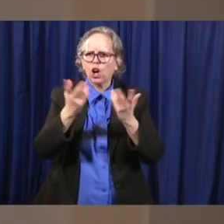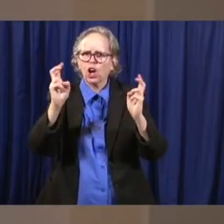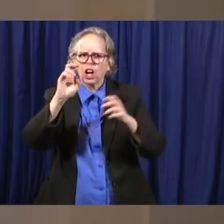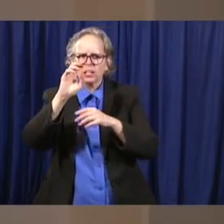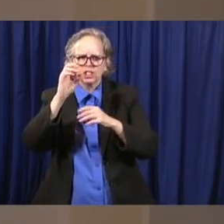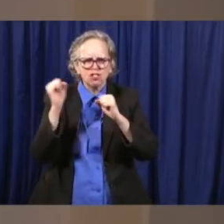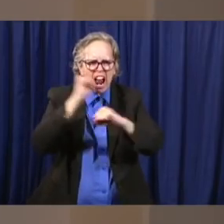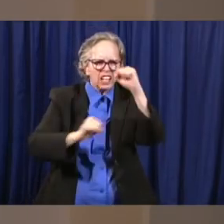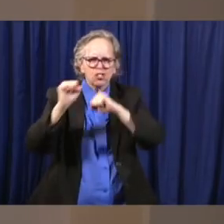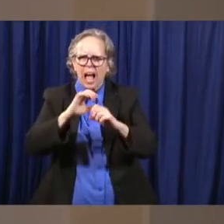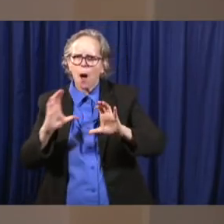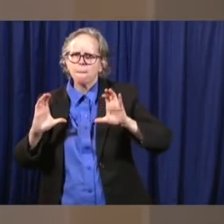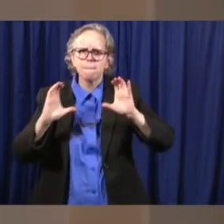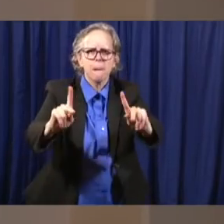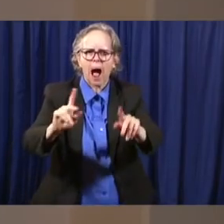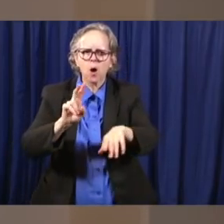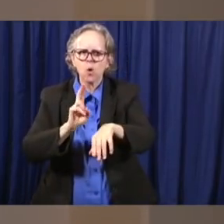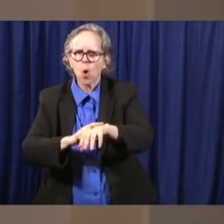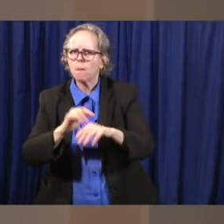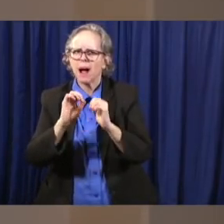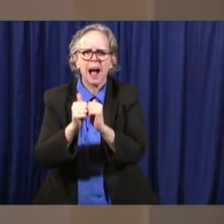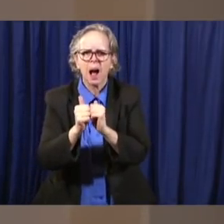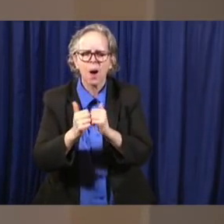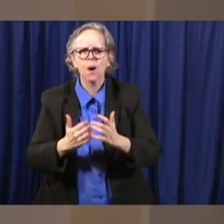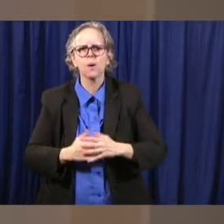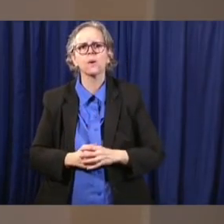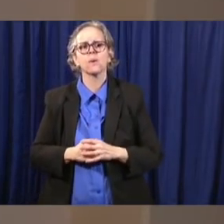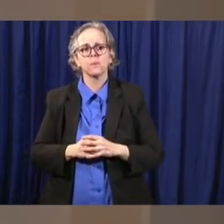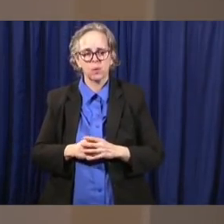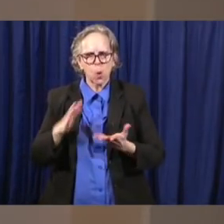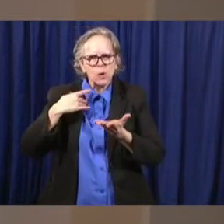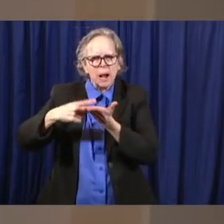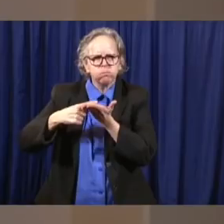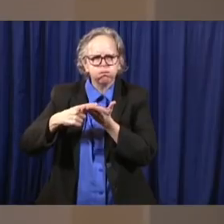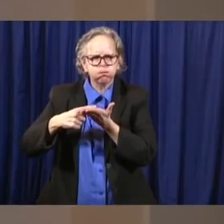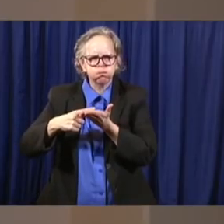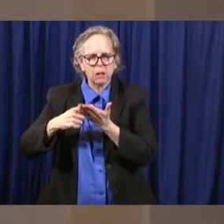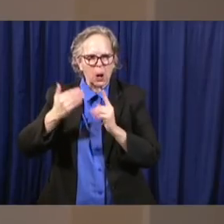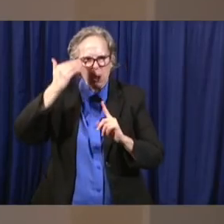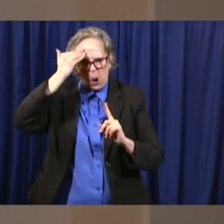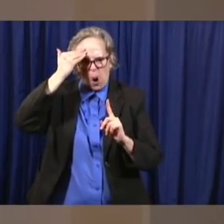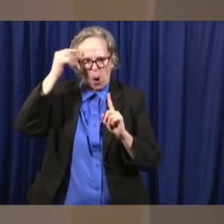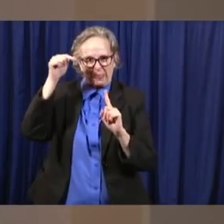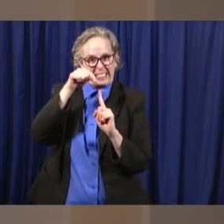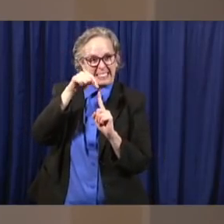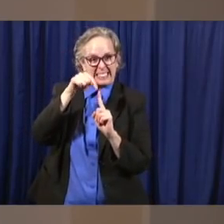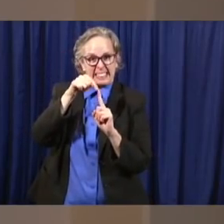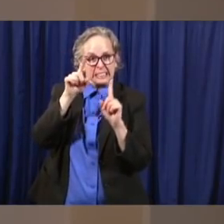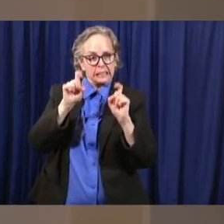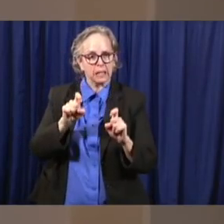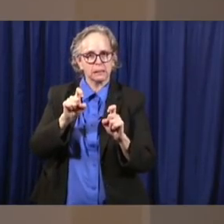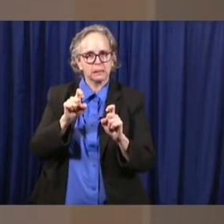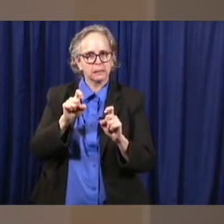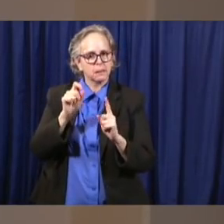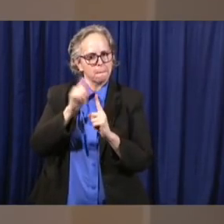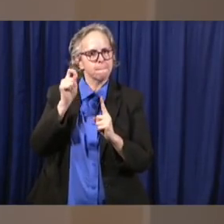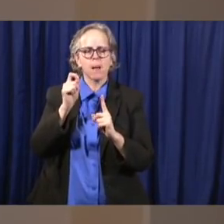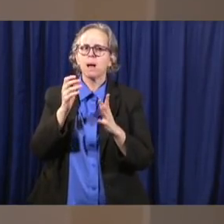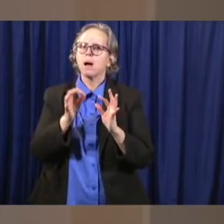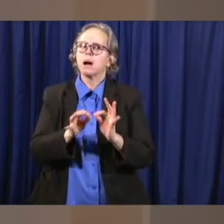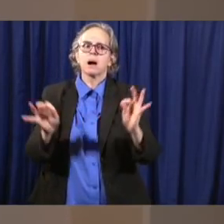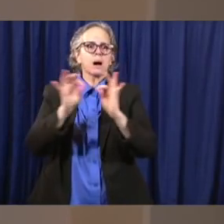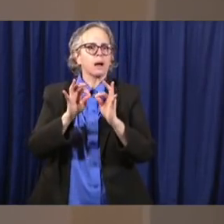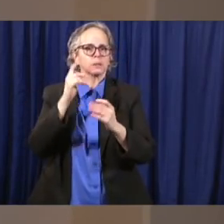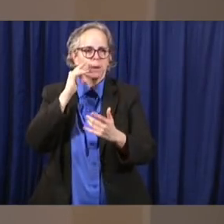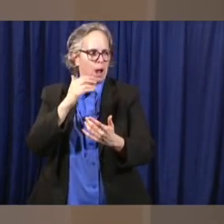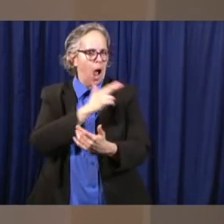Acton and others in the healthcare industry talk about how important these are to knowing, particularly in hospital settings and things like that, who may